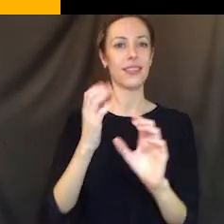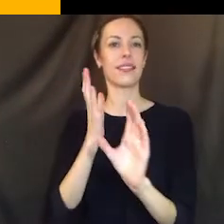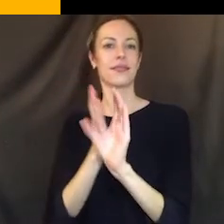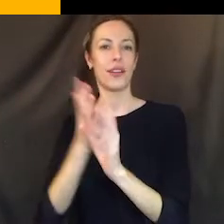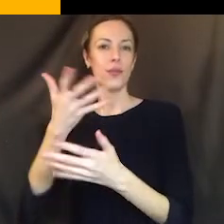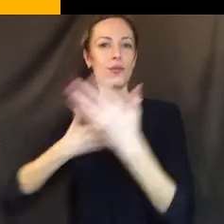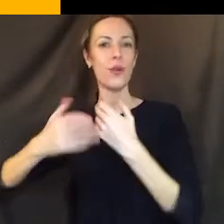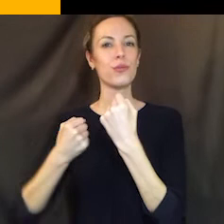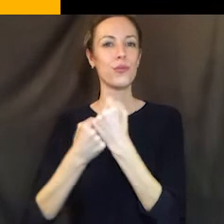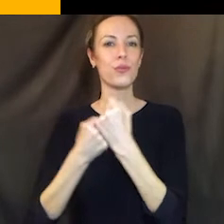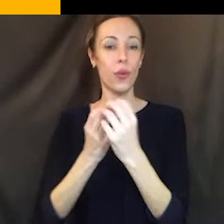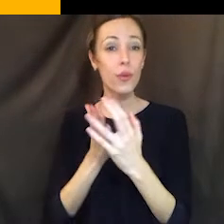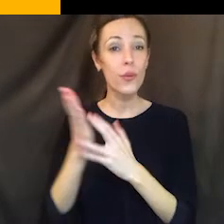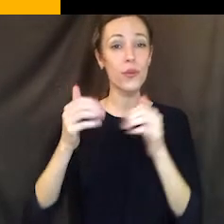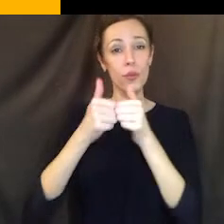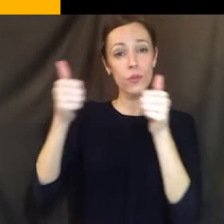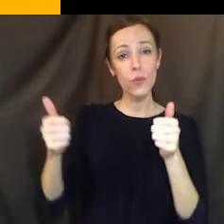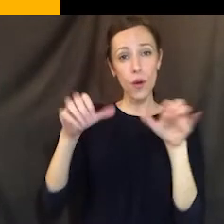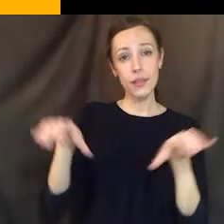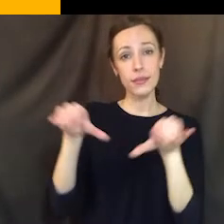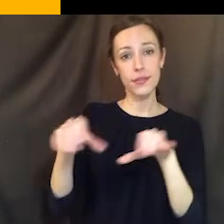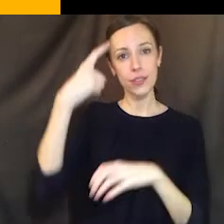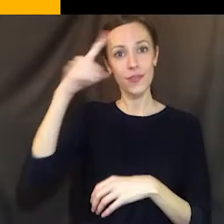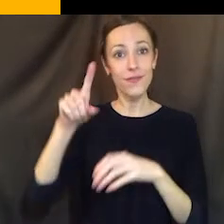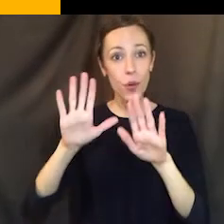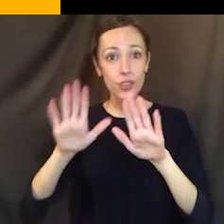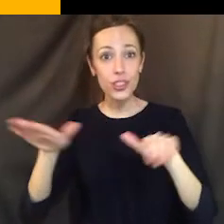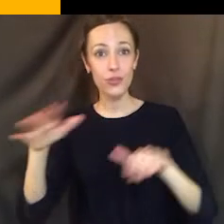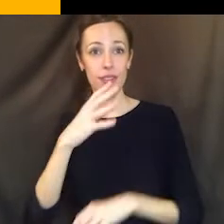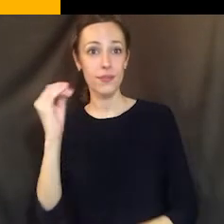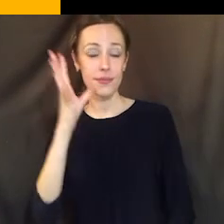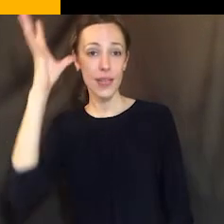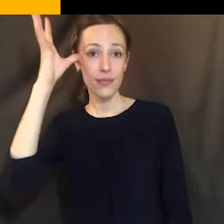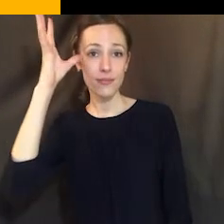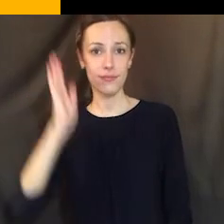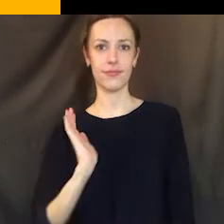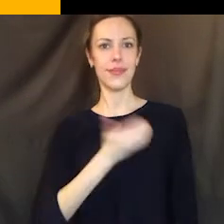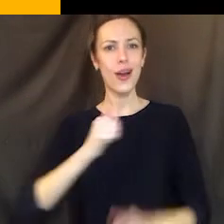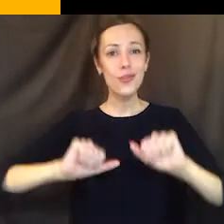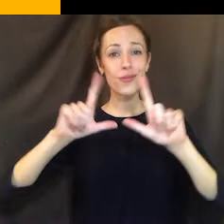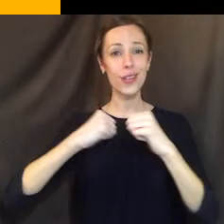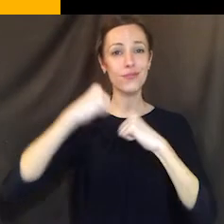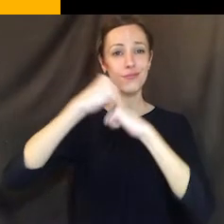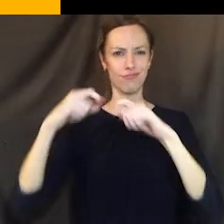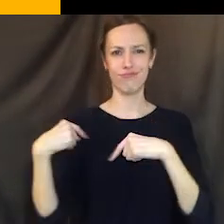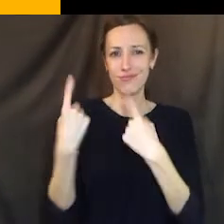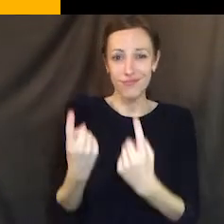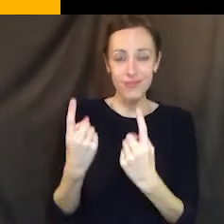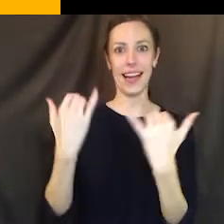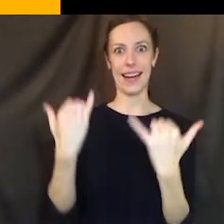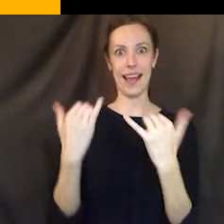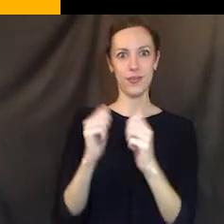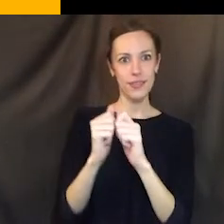activities remotely to children and parents. We adapted our existing frameworks for distressed children in contexts of